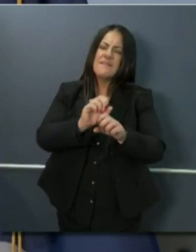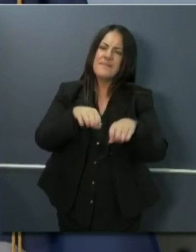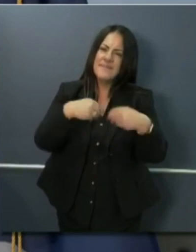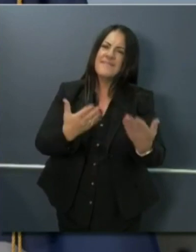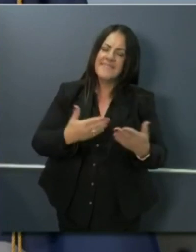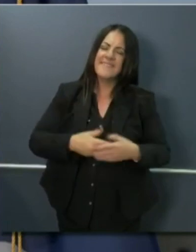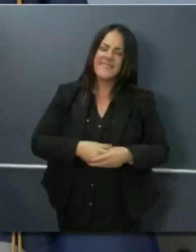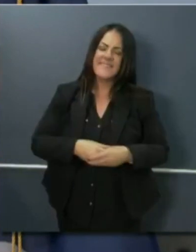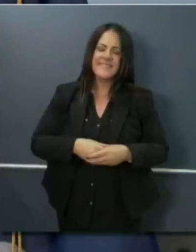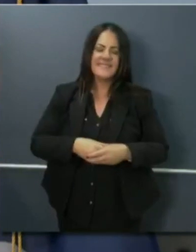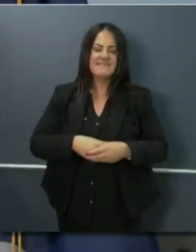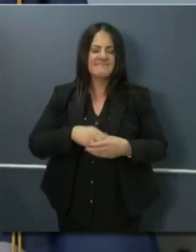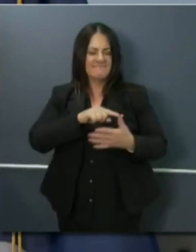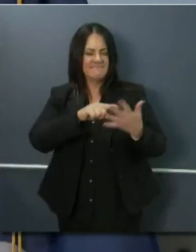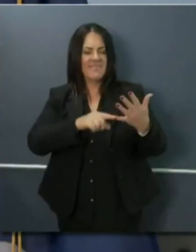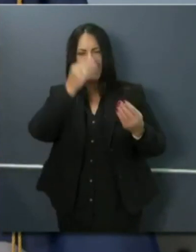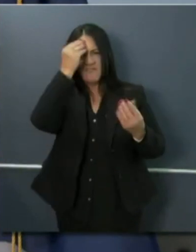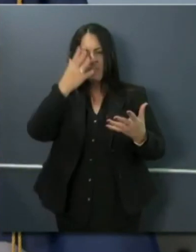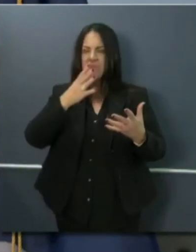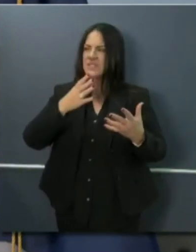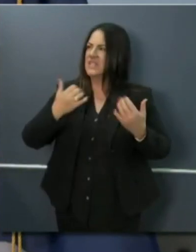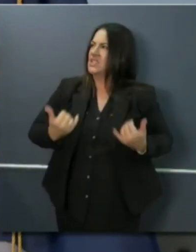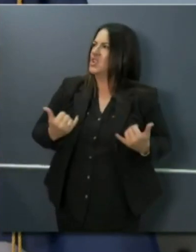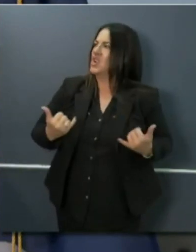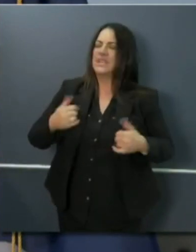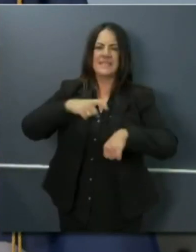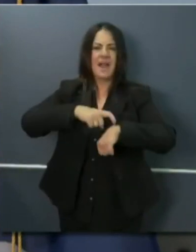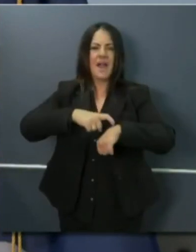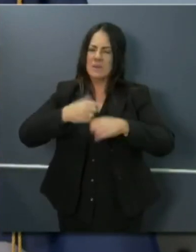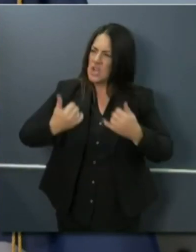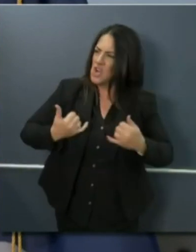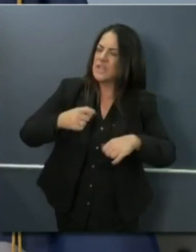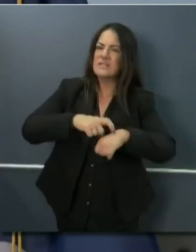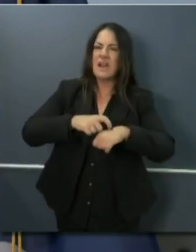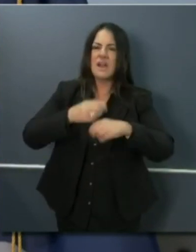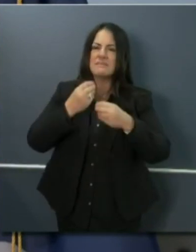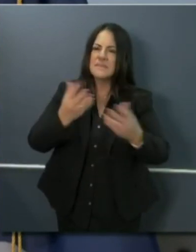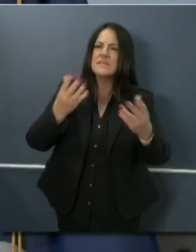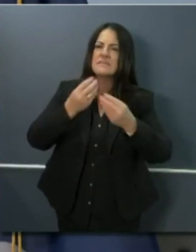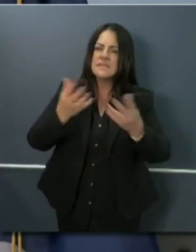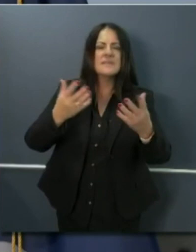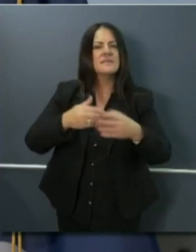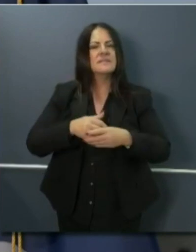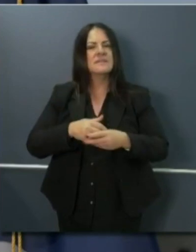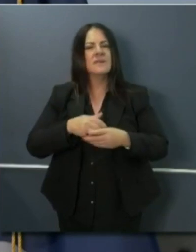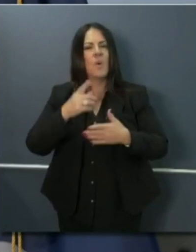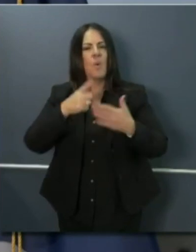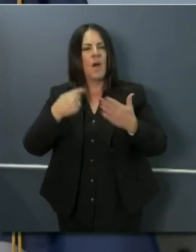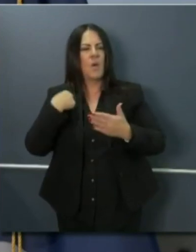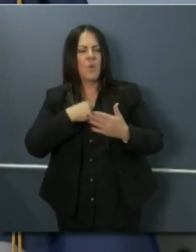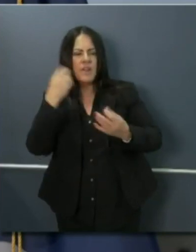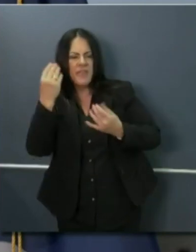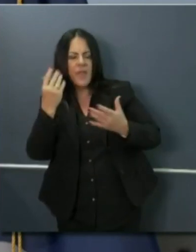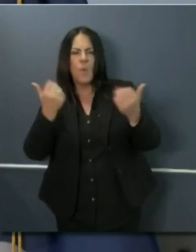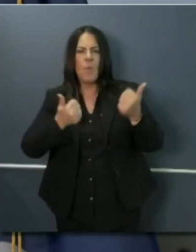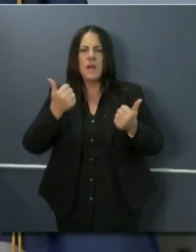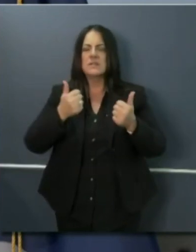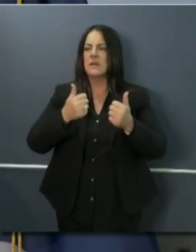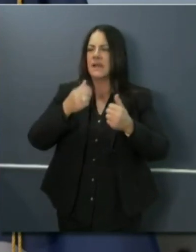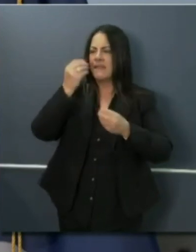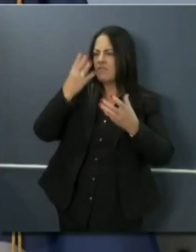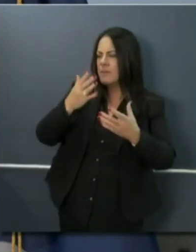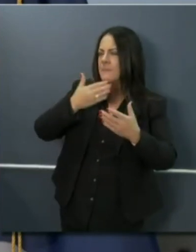that information in real time and give you a sense of preview of our thinking as it relates to making more public